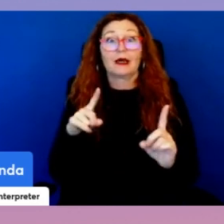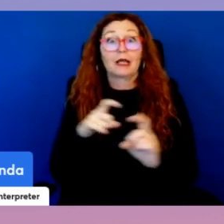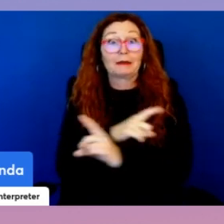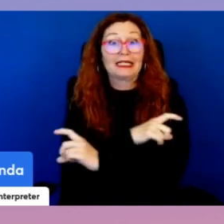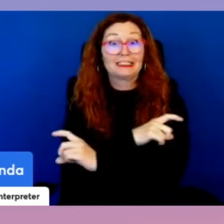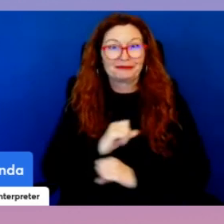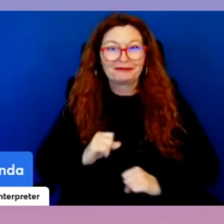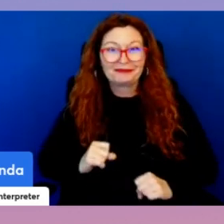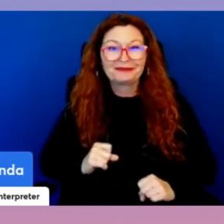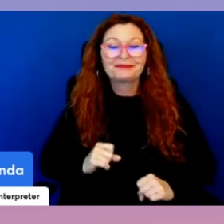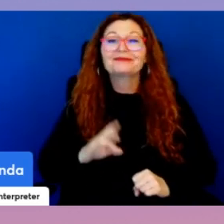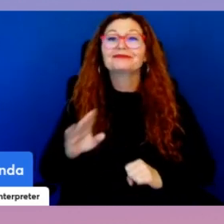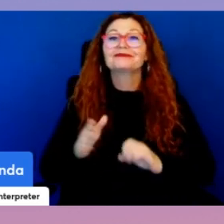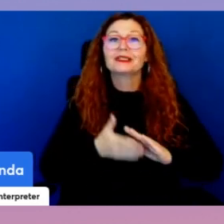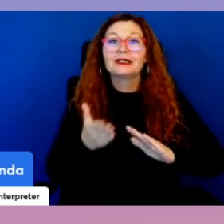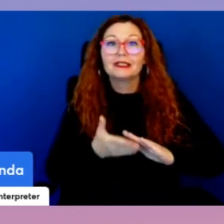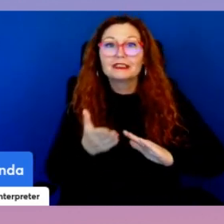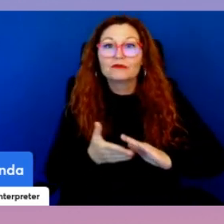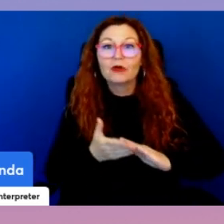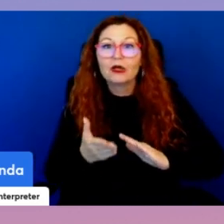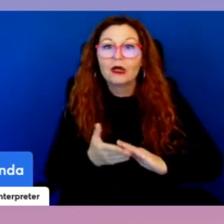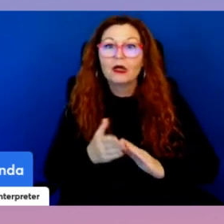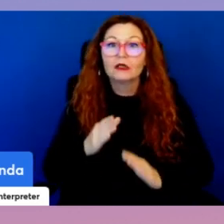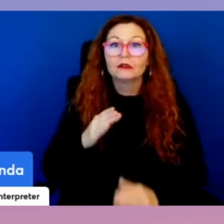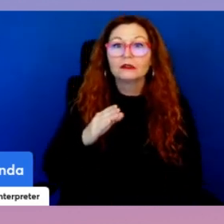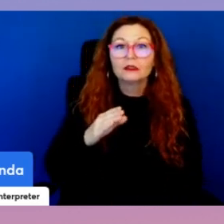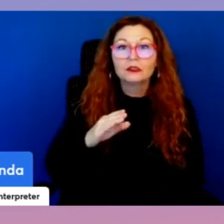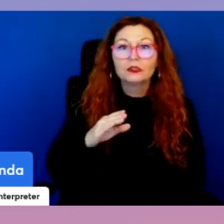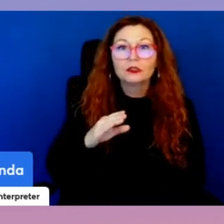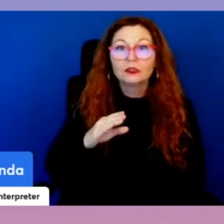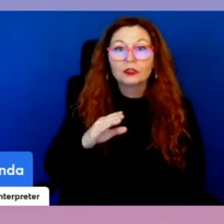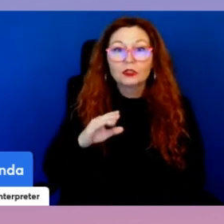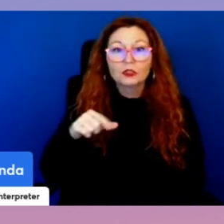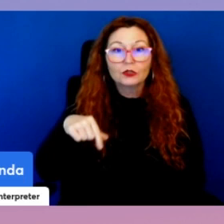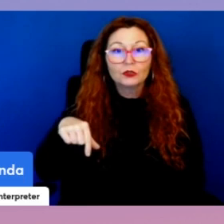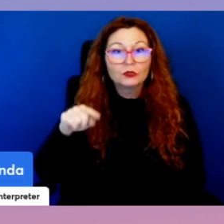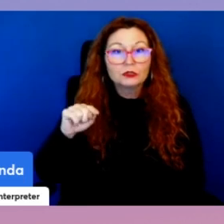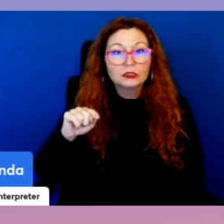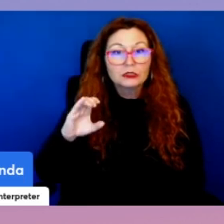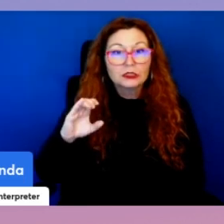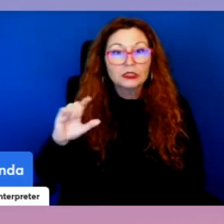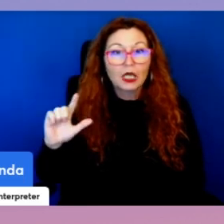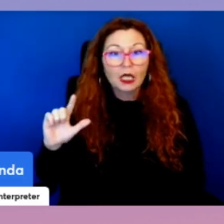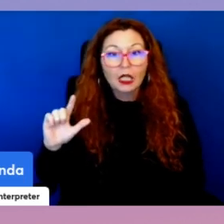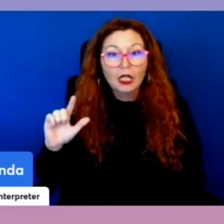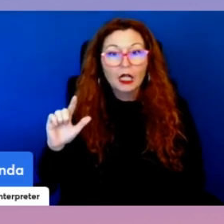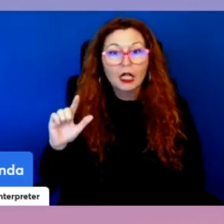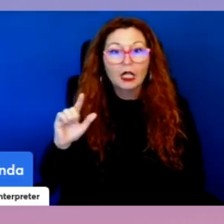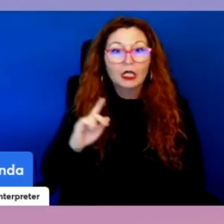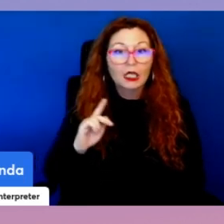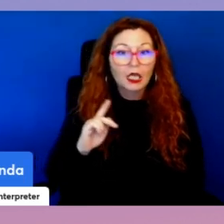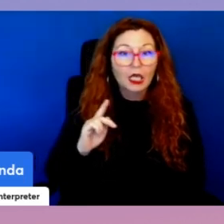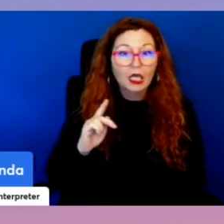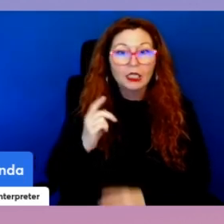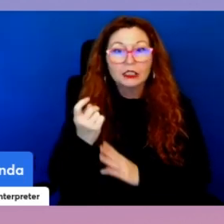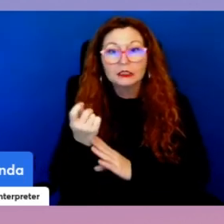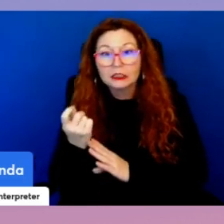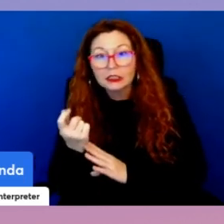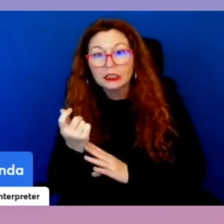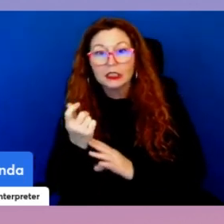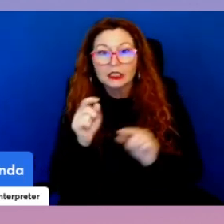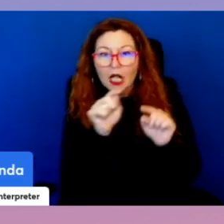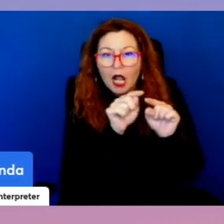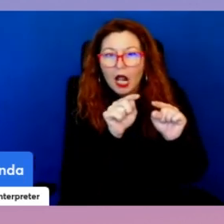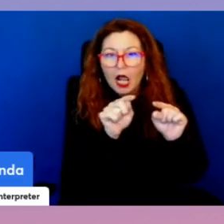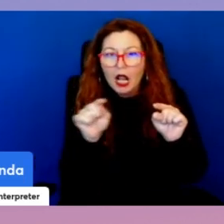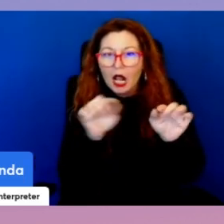run kubectl or kubectl delete or kdelete namespace school